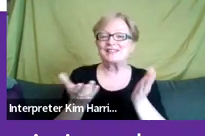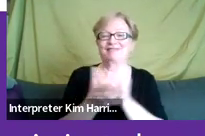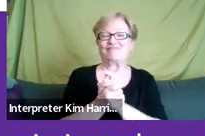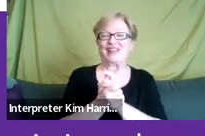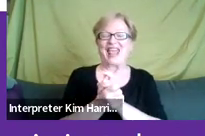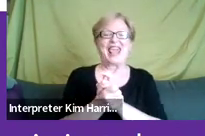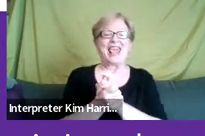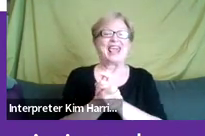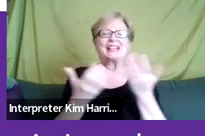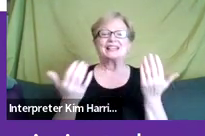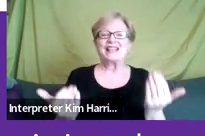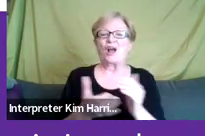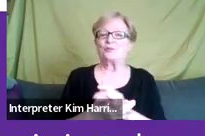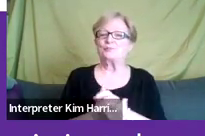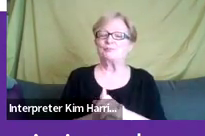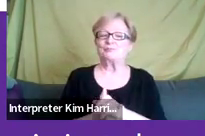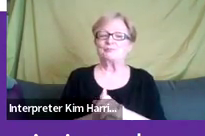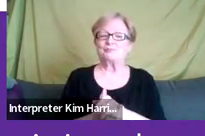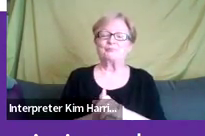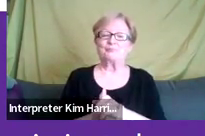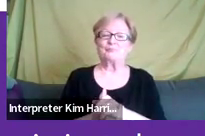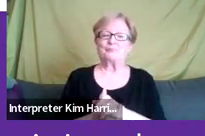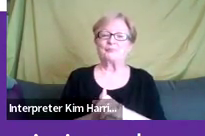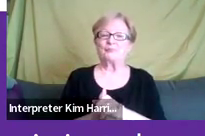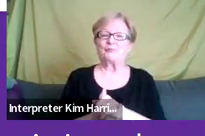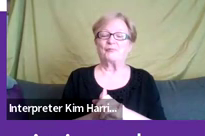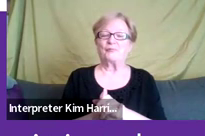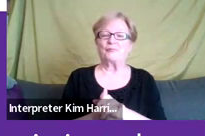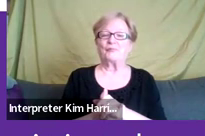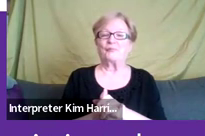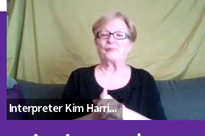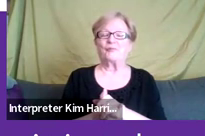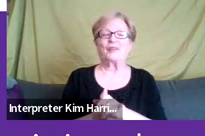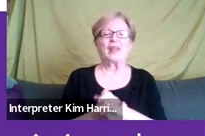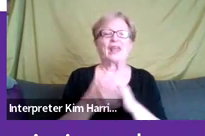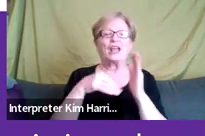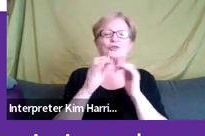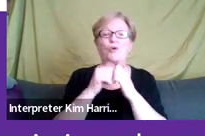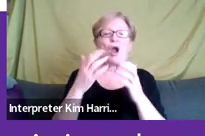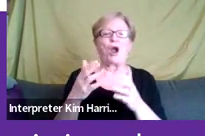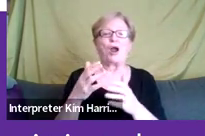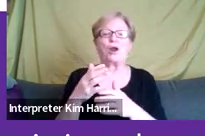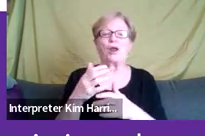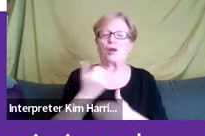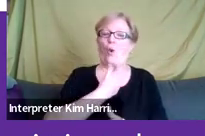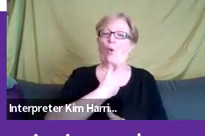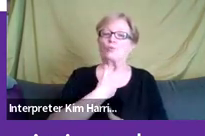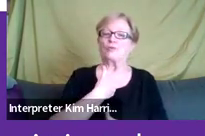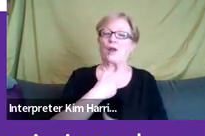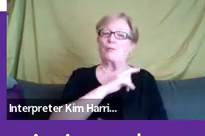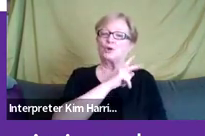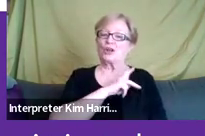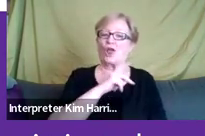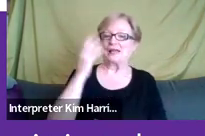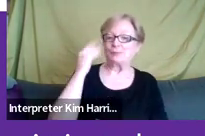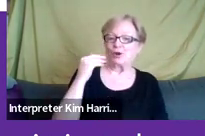now we're going to just go into our personal experience as of,